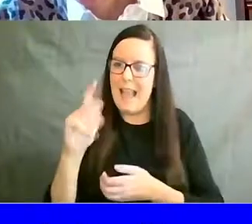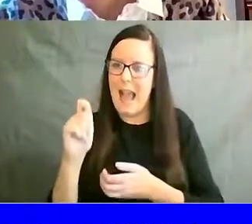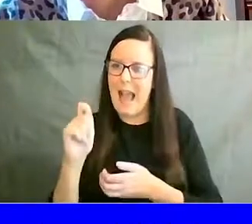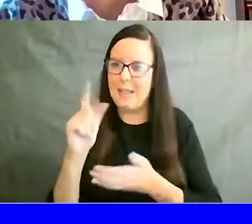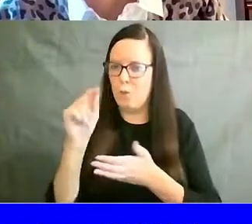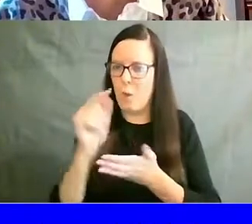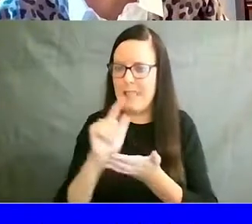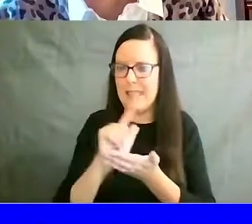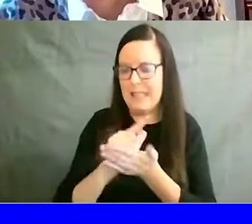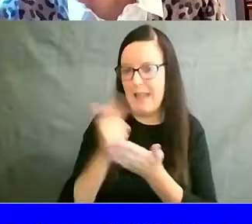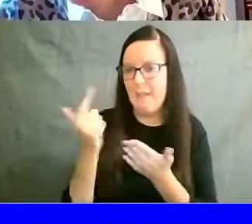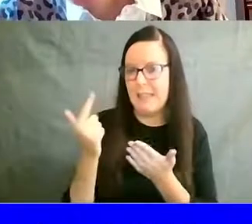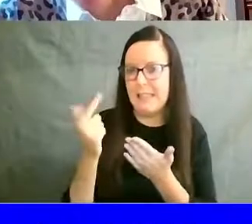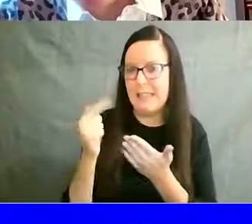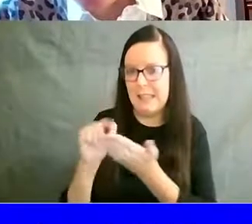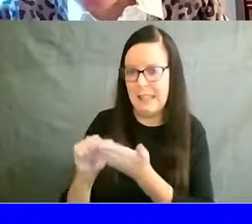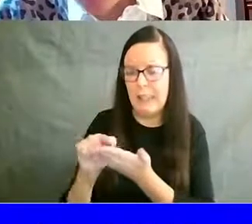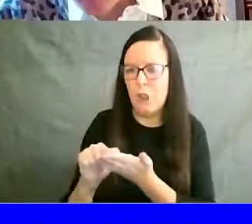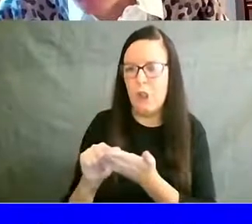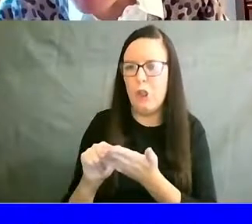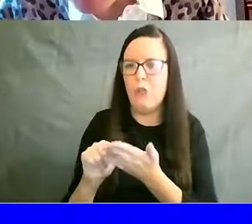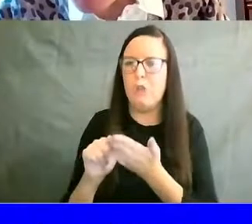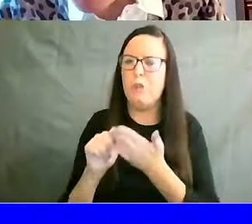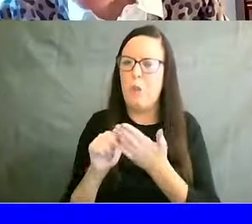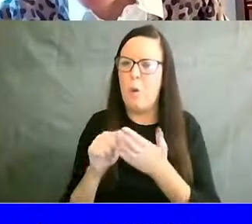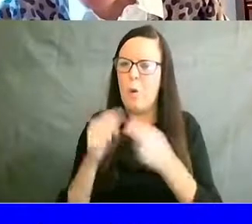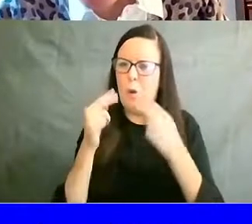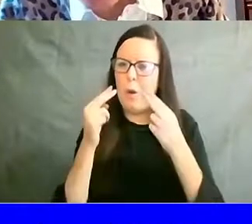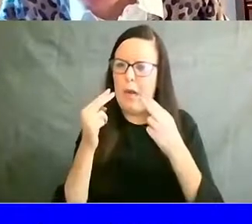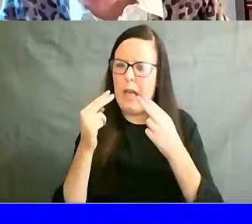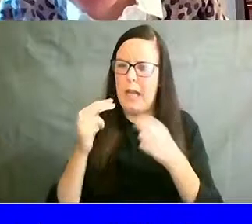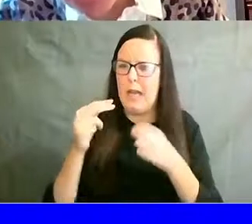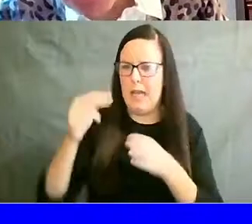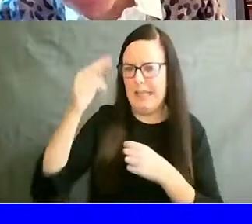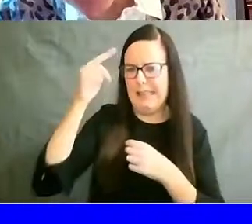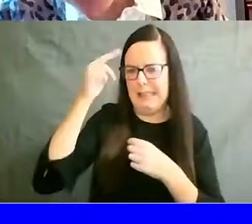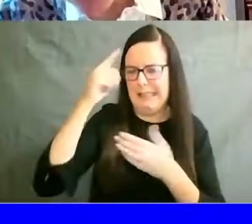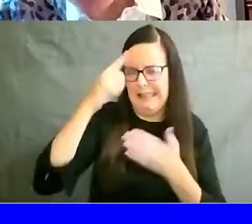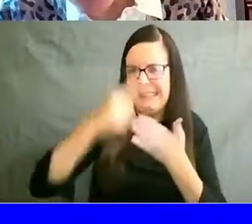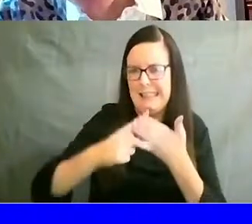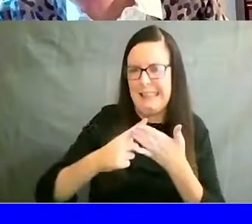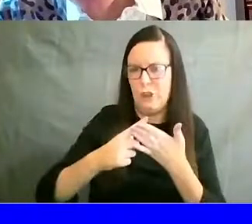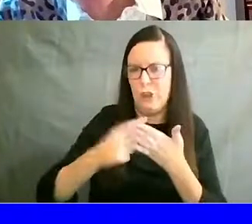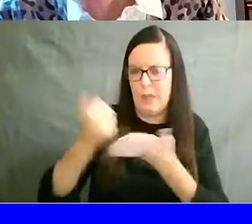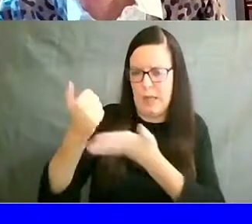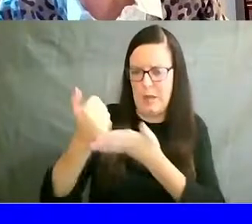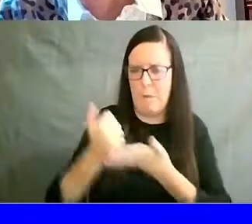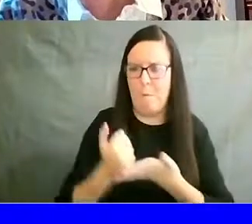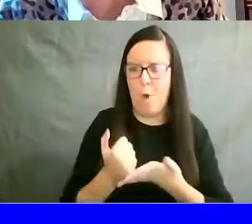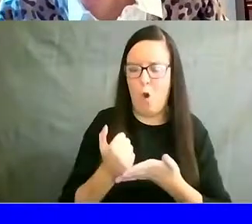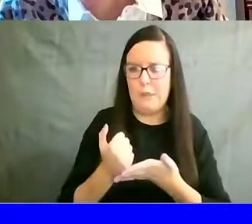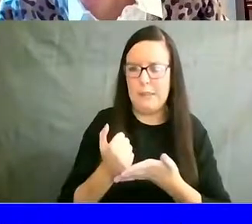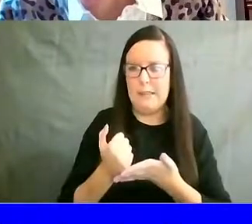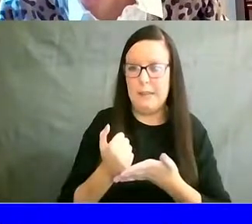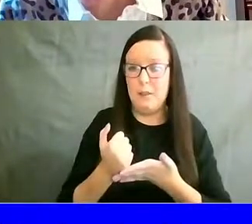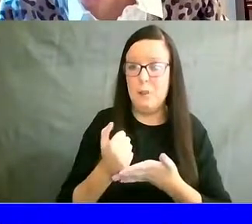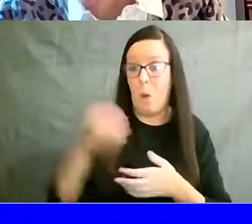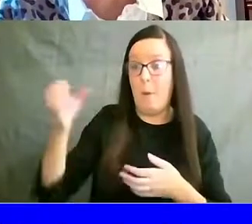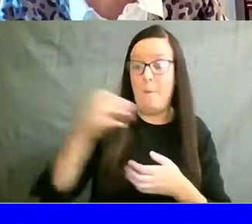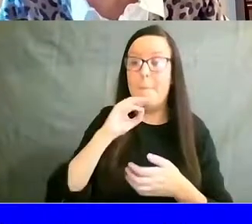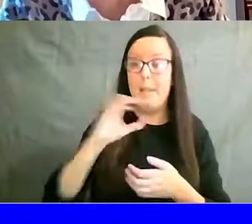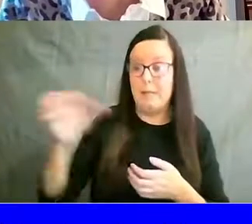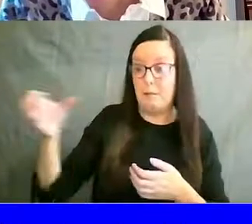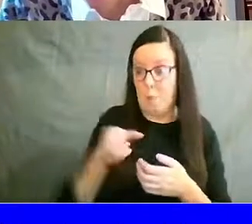capacity. And also, understandably, the decision supporters that can step in to make decisions and to supply